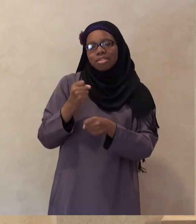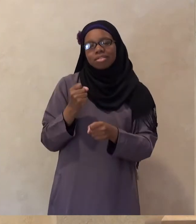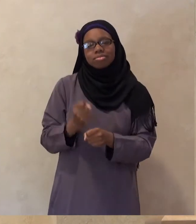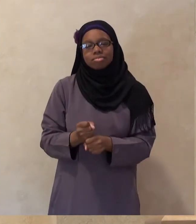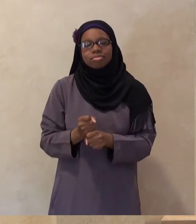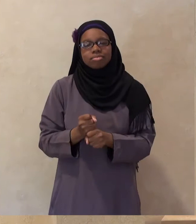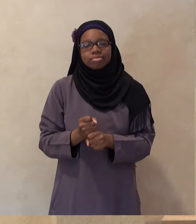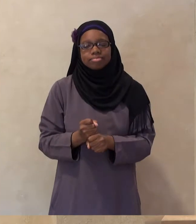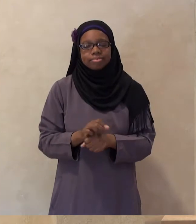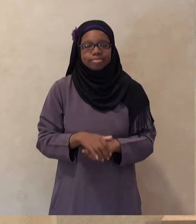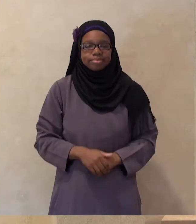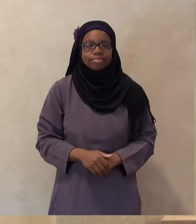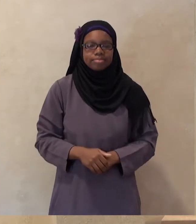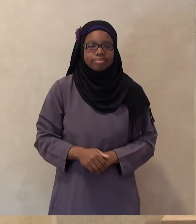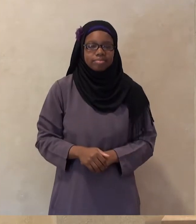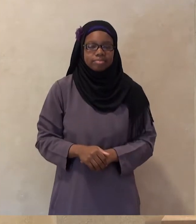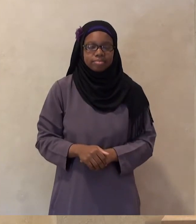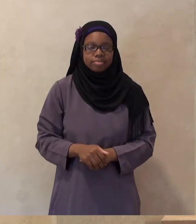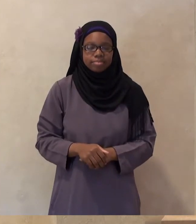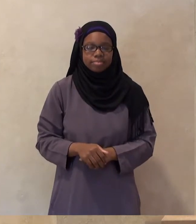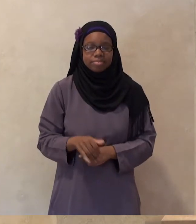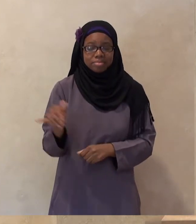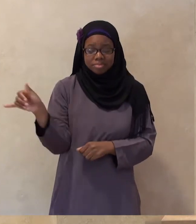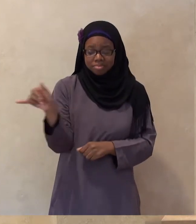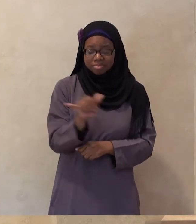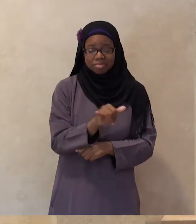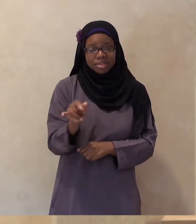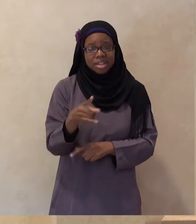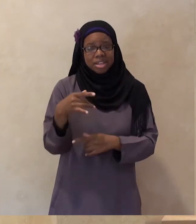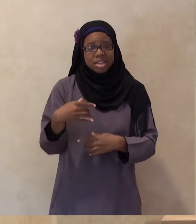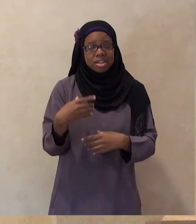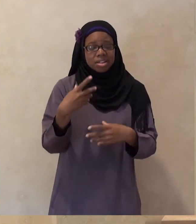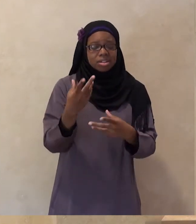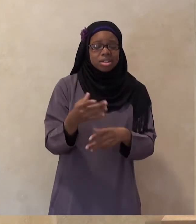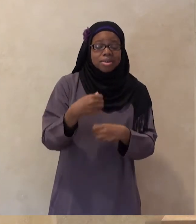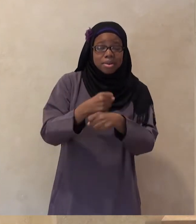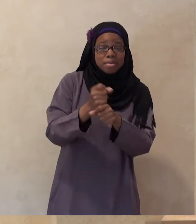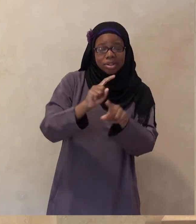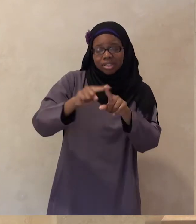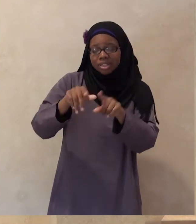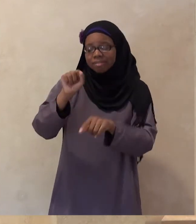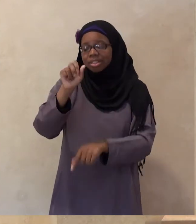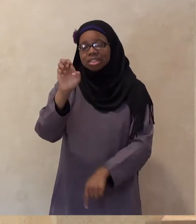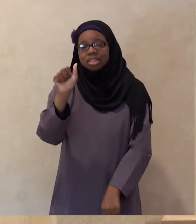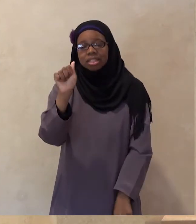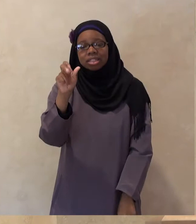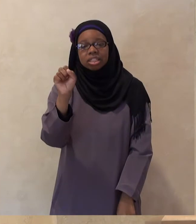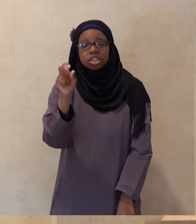Similarly, he created various seasons for the benefit of humanity.